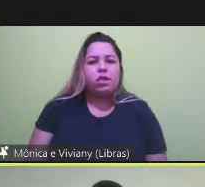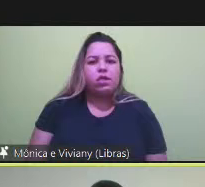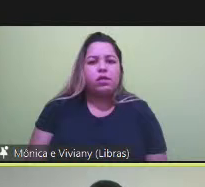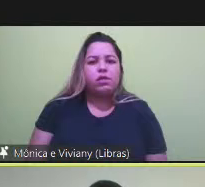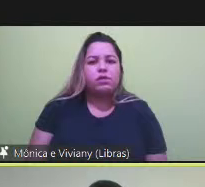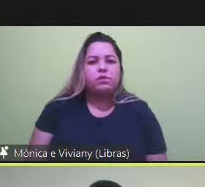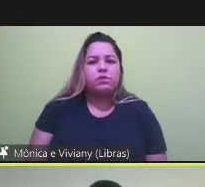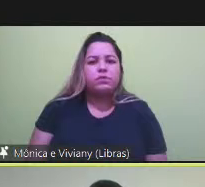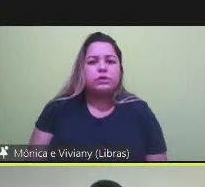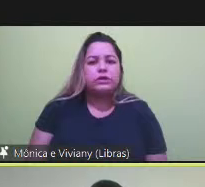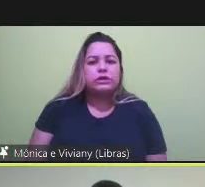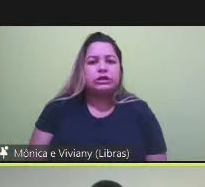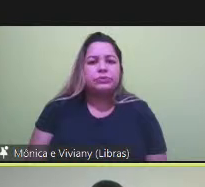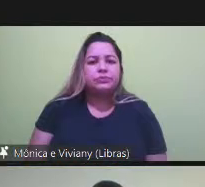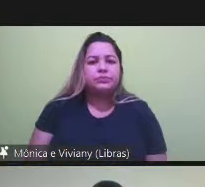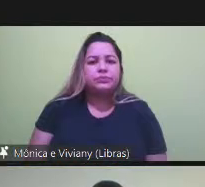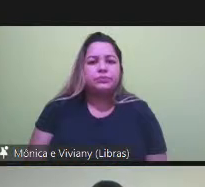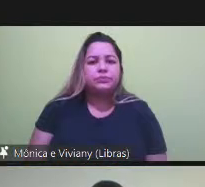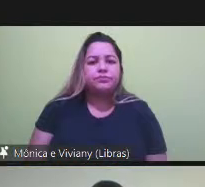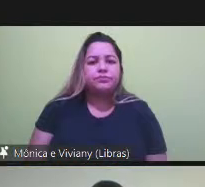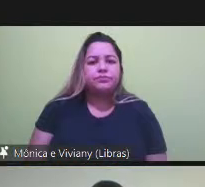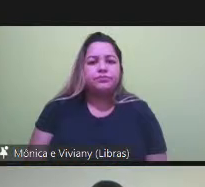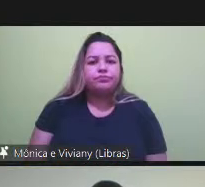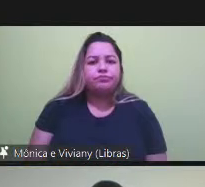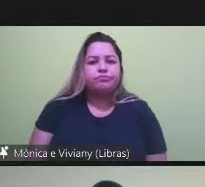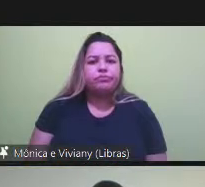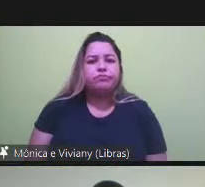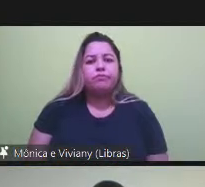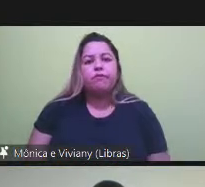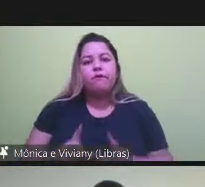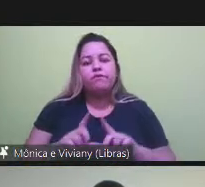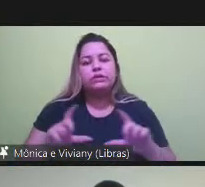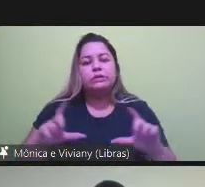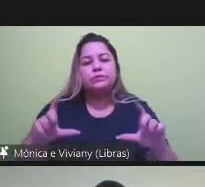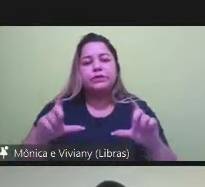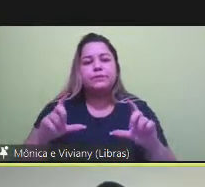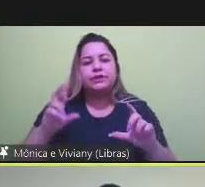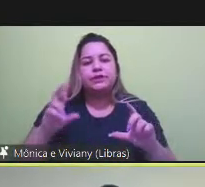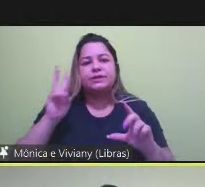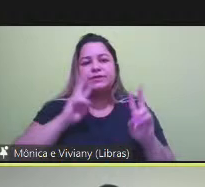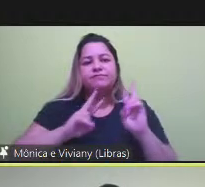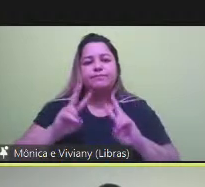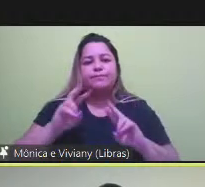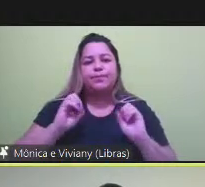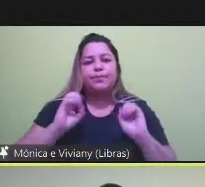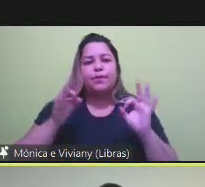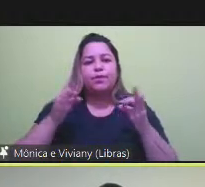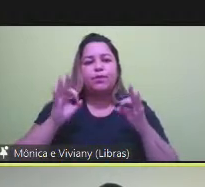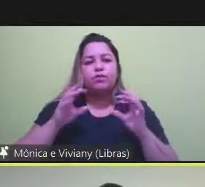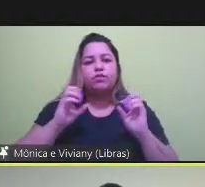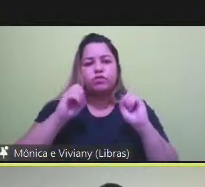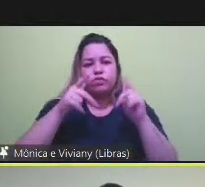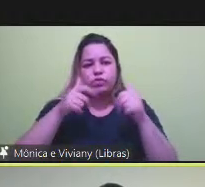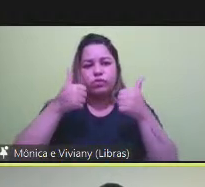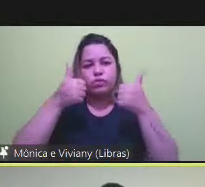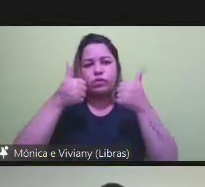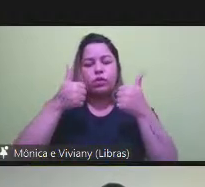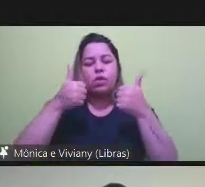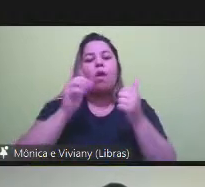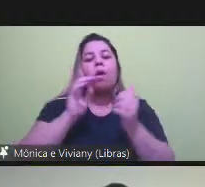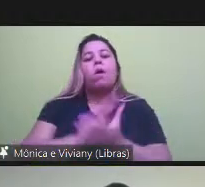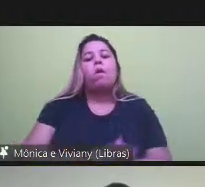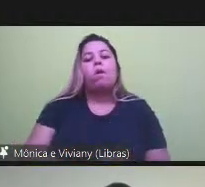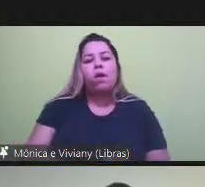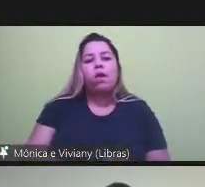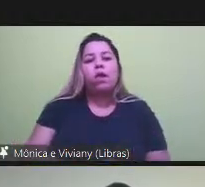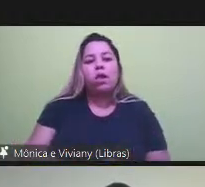Vou aumentar pouco, tá? Tá ótimo, obrigada. Okay, they fixed the problem. Tá sim, pode